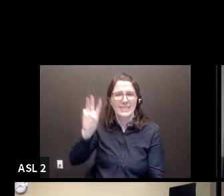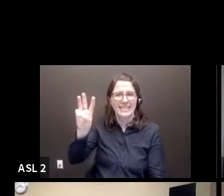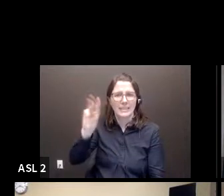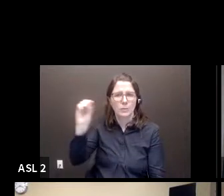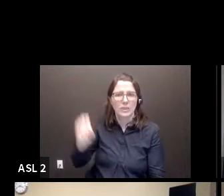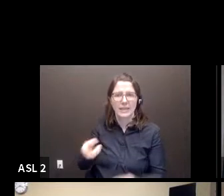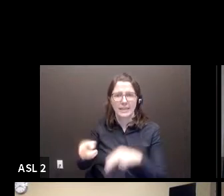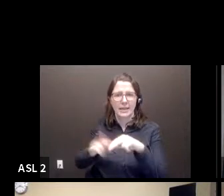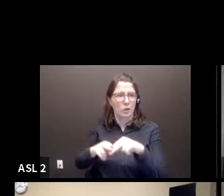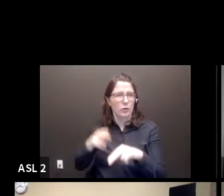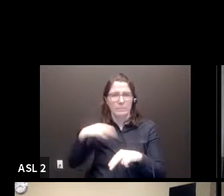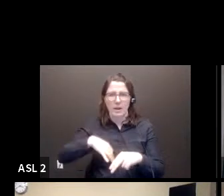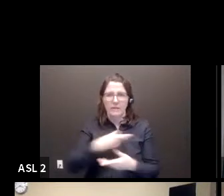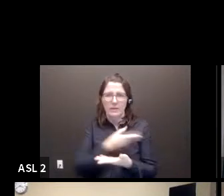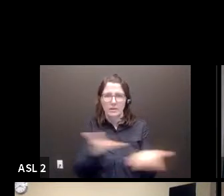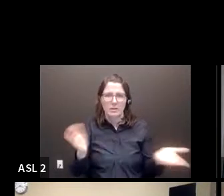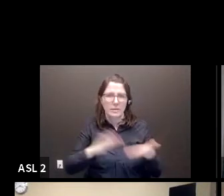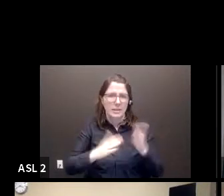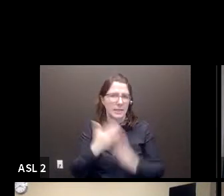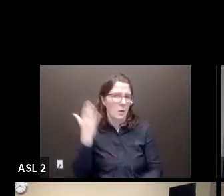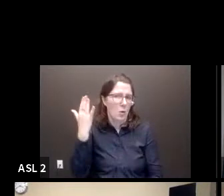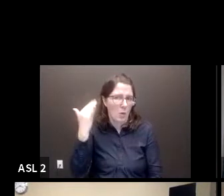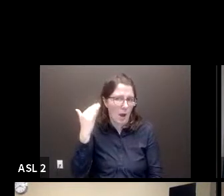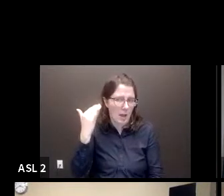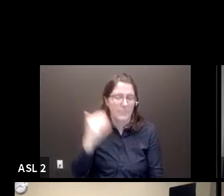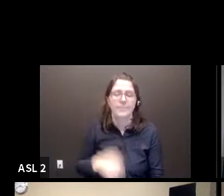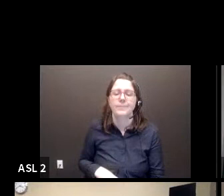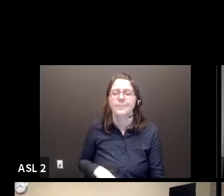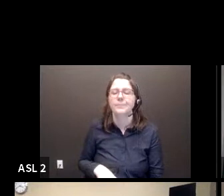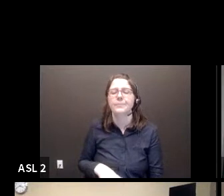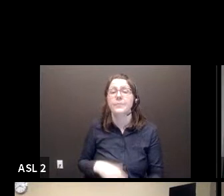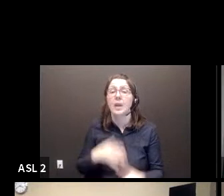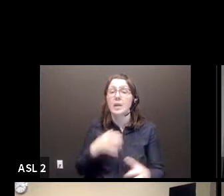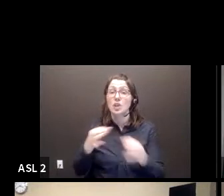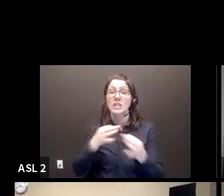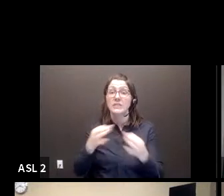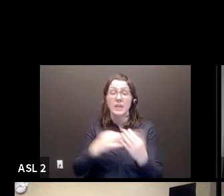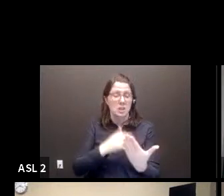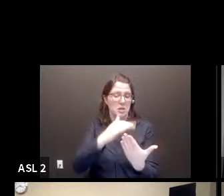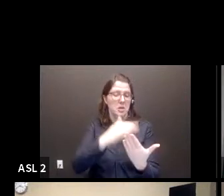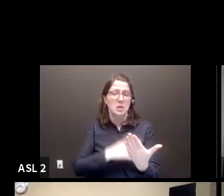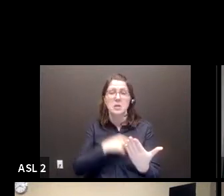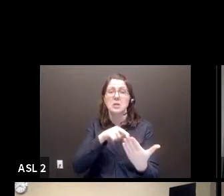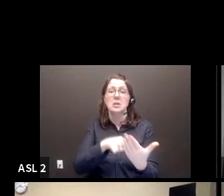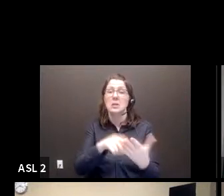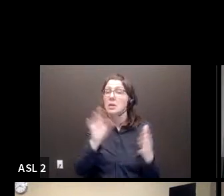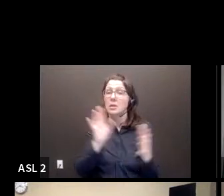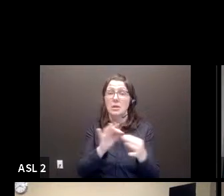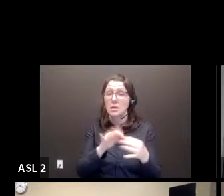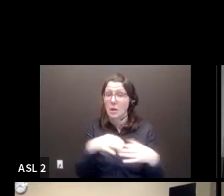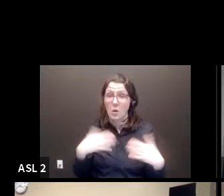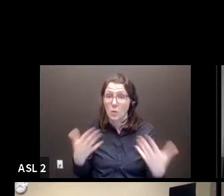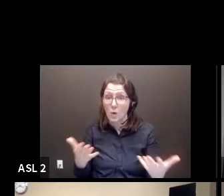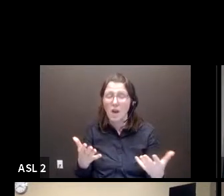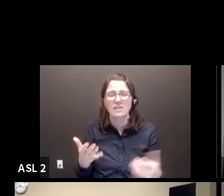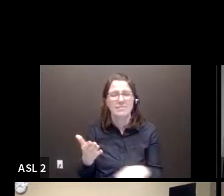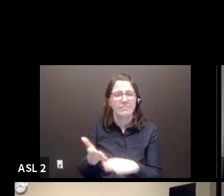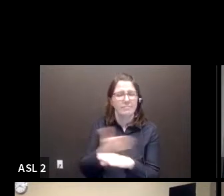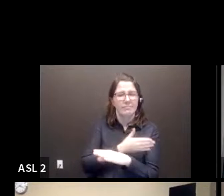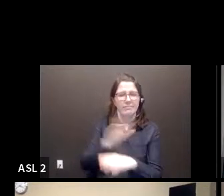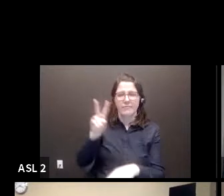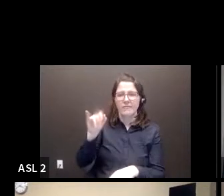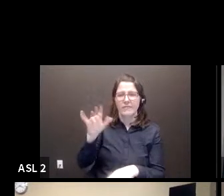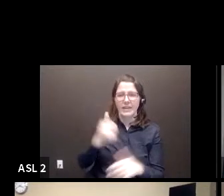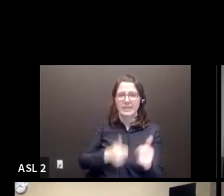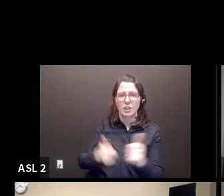city first the justification mentions and this has been discussed uh previously uh by the vice chair uh that we have the